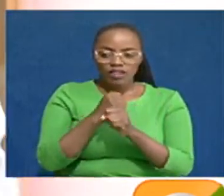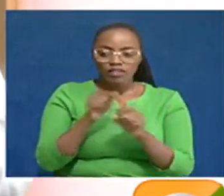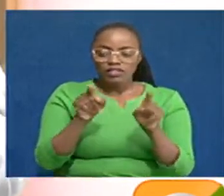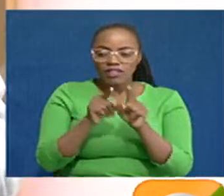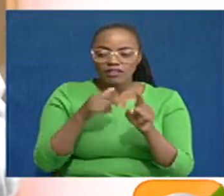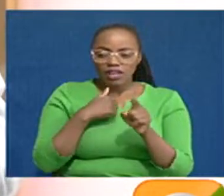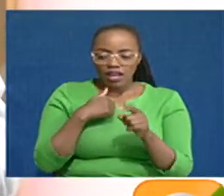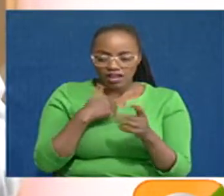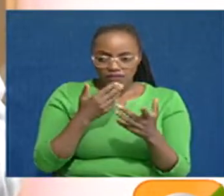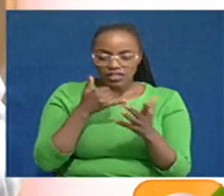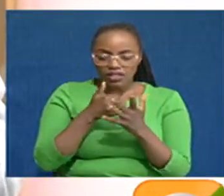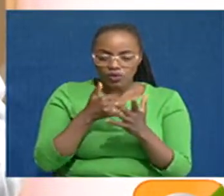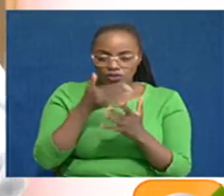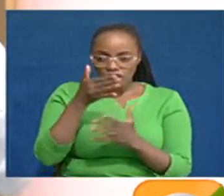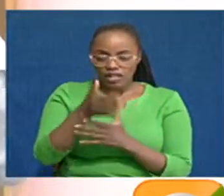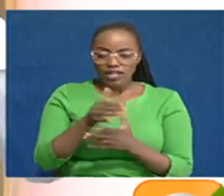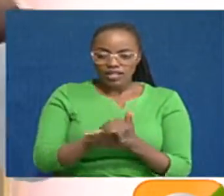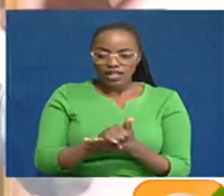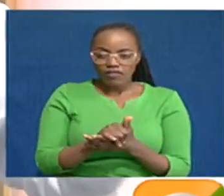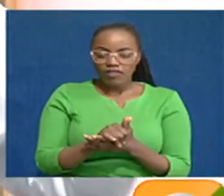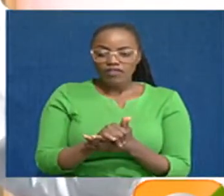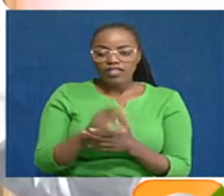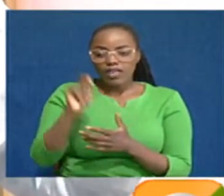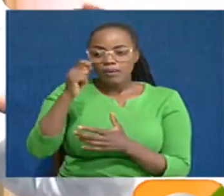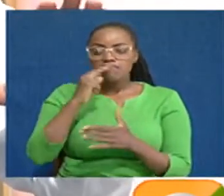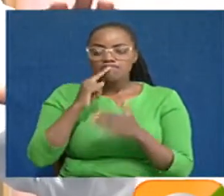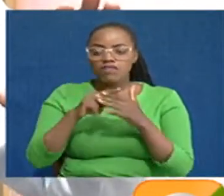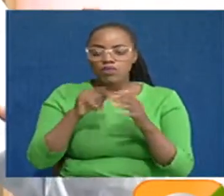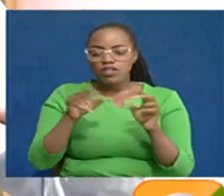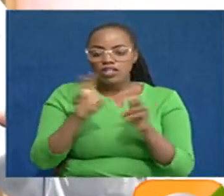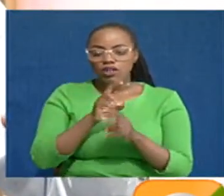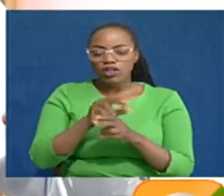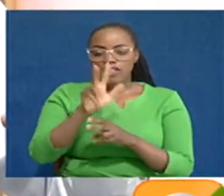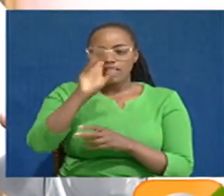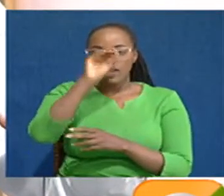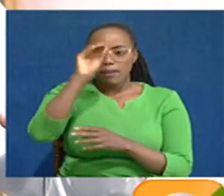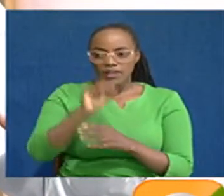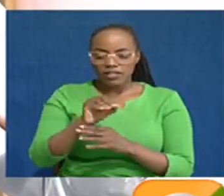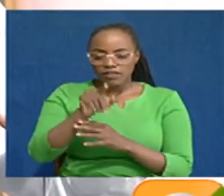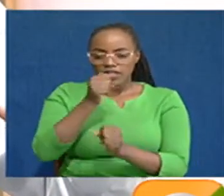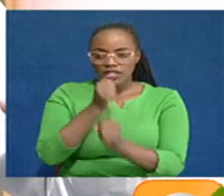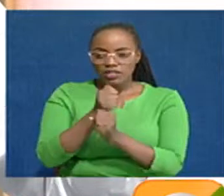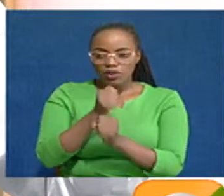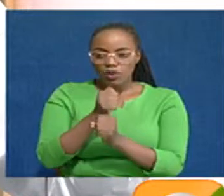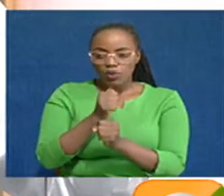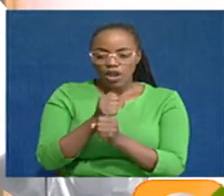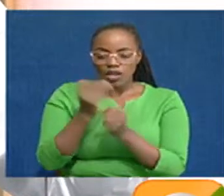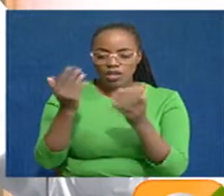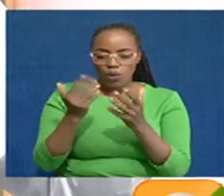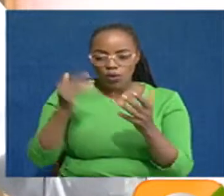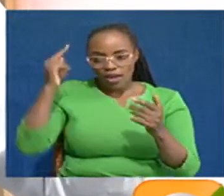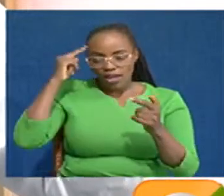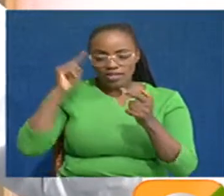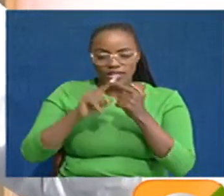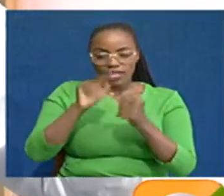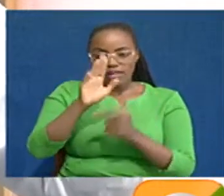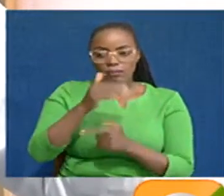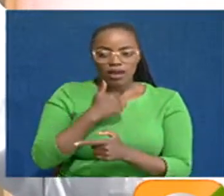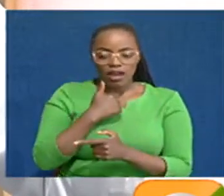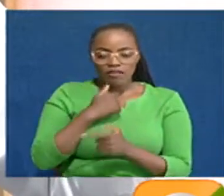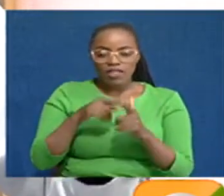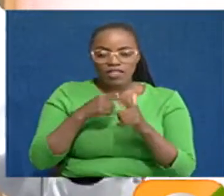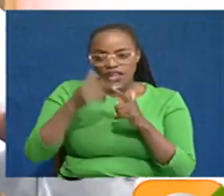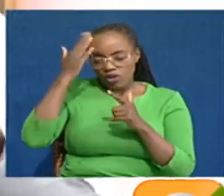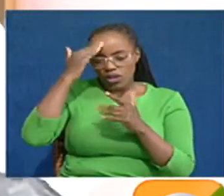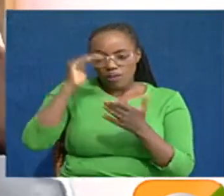the fact that the president said we are seeking 3%, and so this seems to be working for where his target is. Remember,